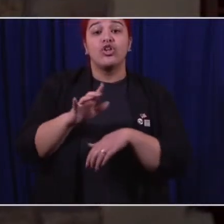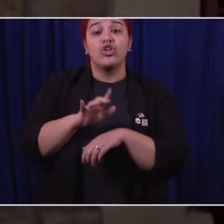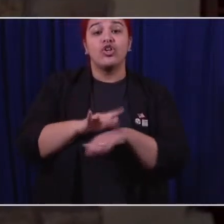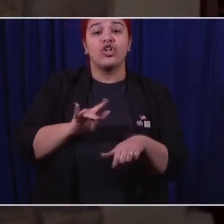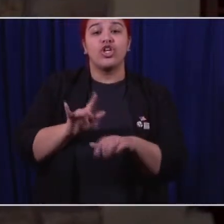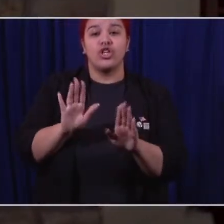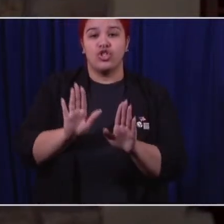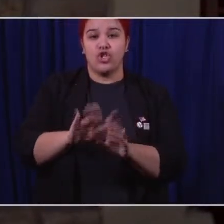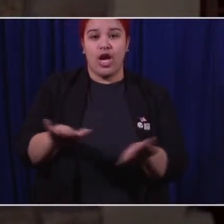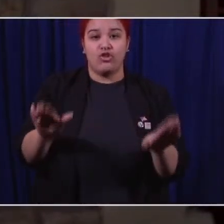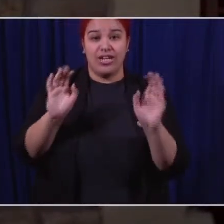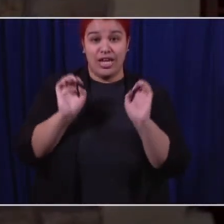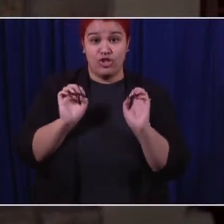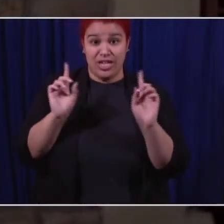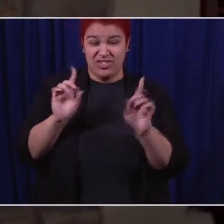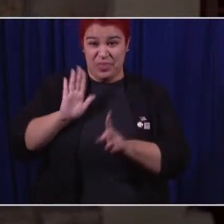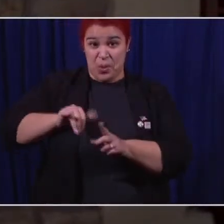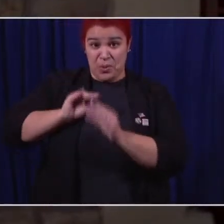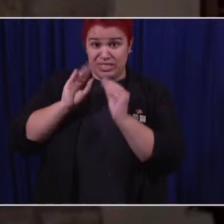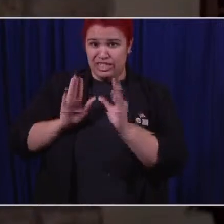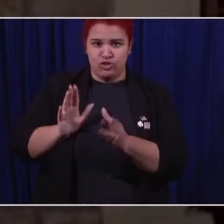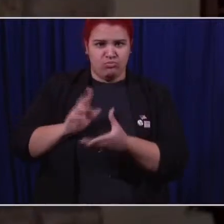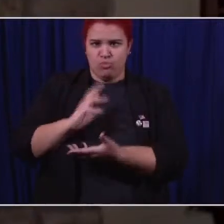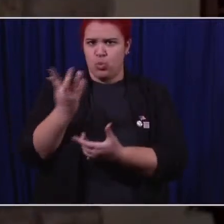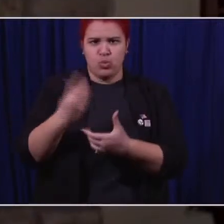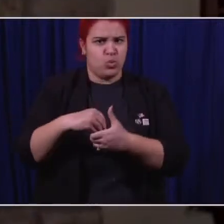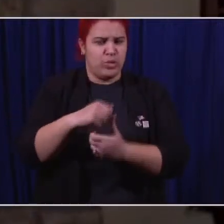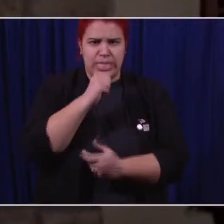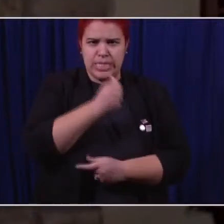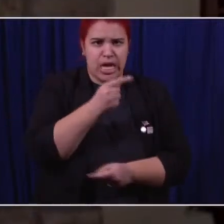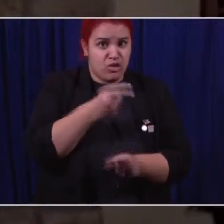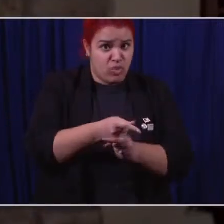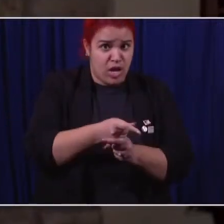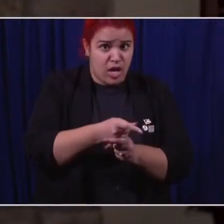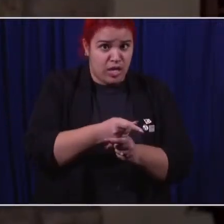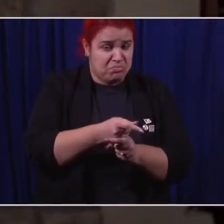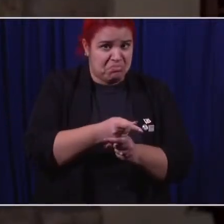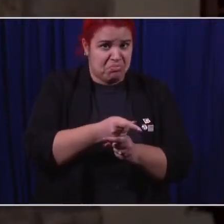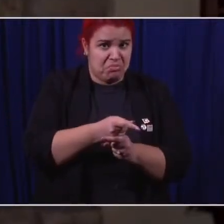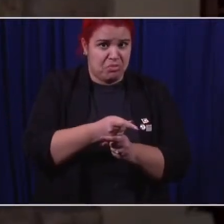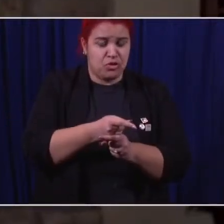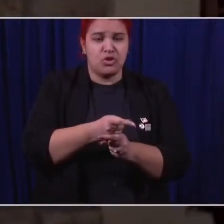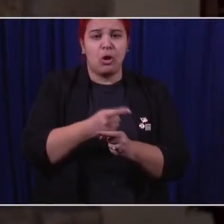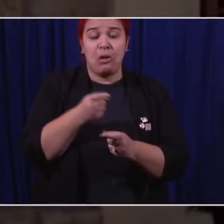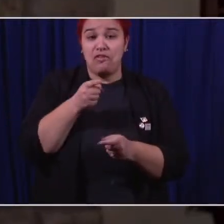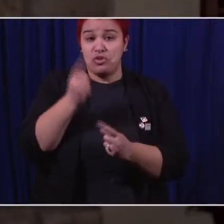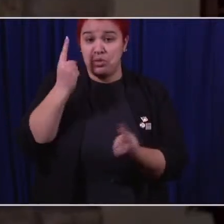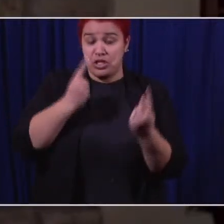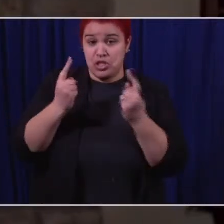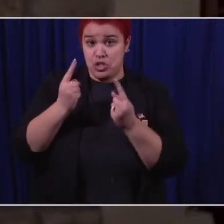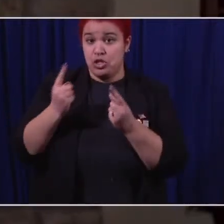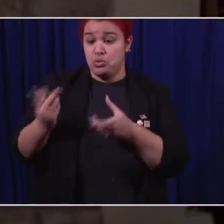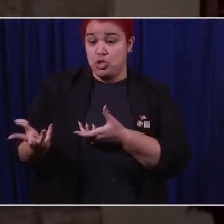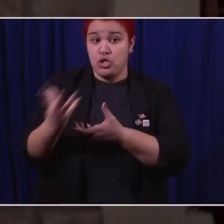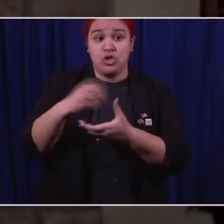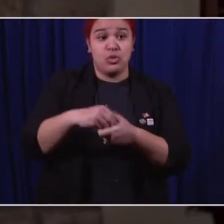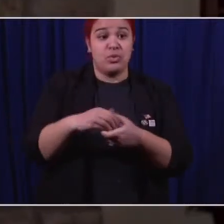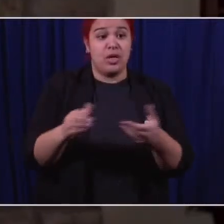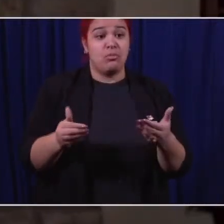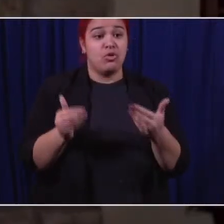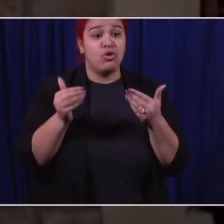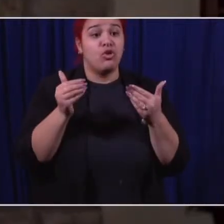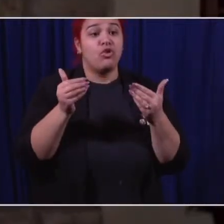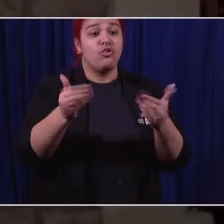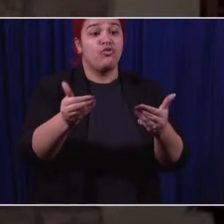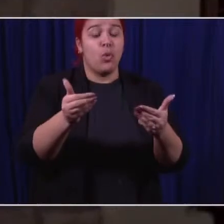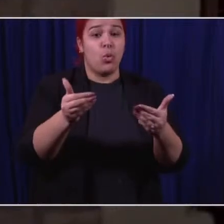the group of teachers that are going to be vaccinated. Has there been any thought to including them in that group?